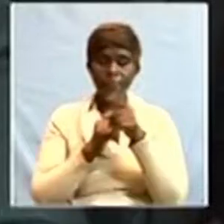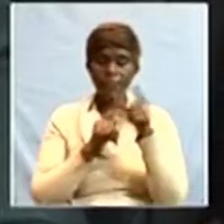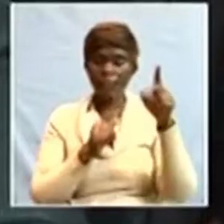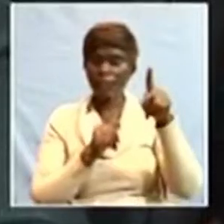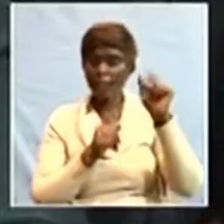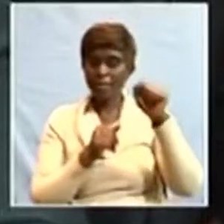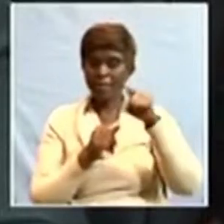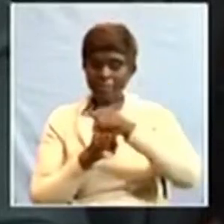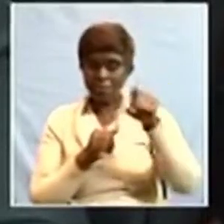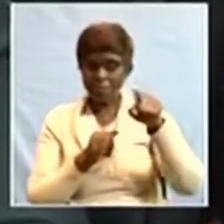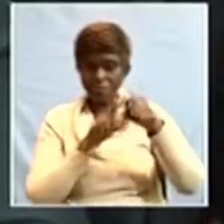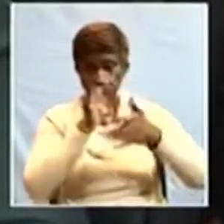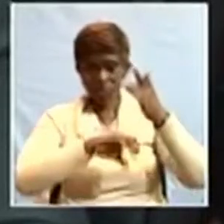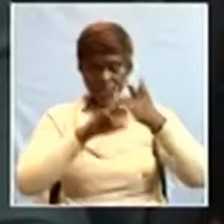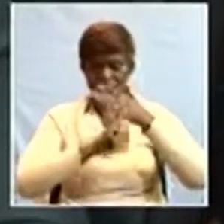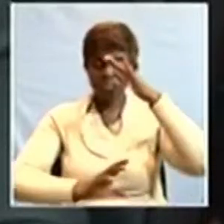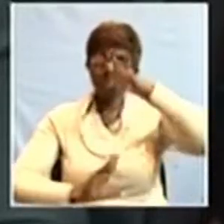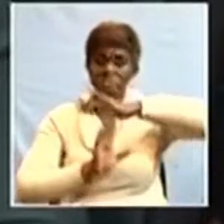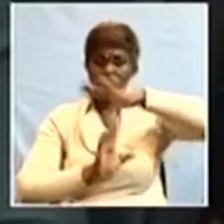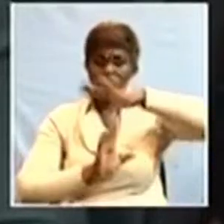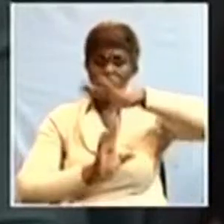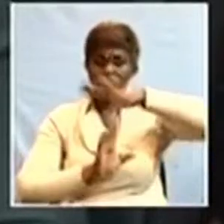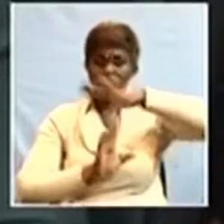PS, are these withdrawals limited